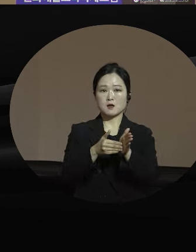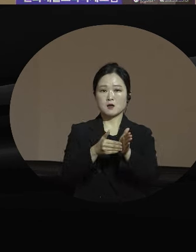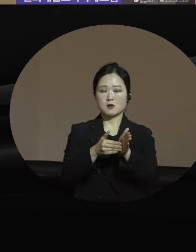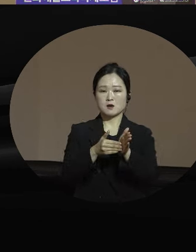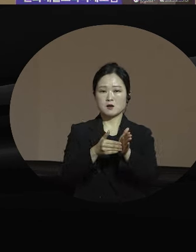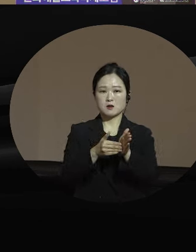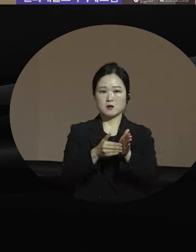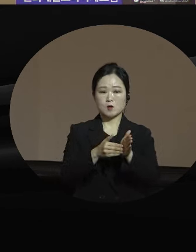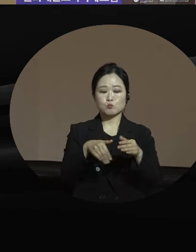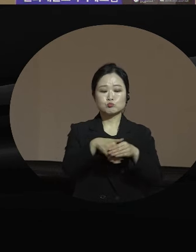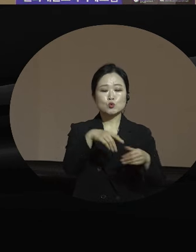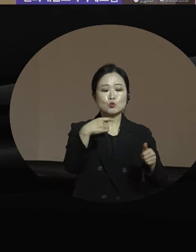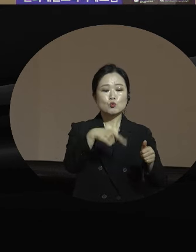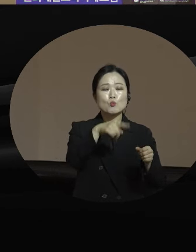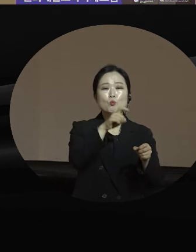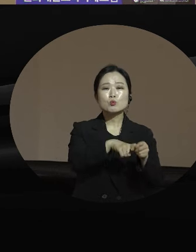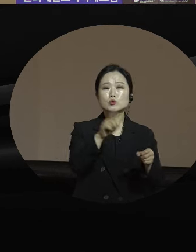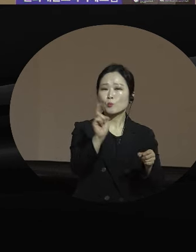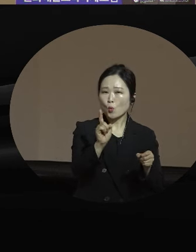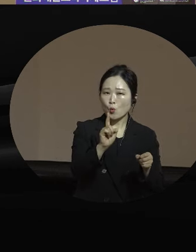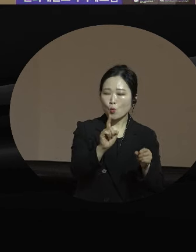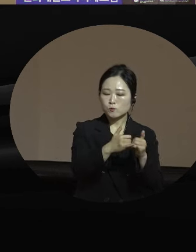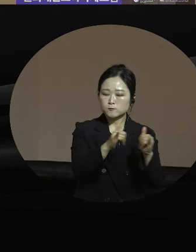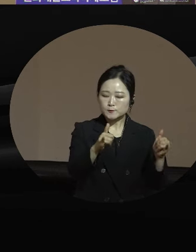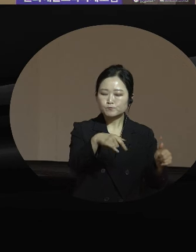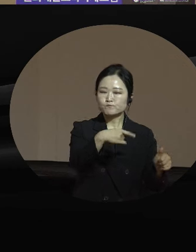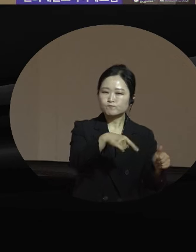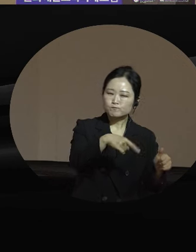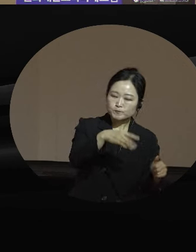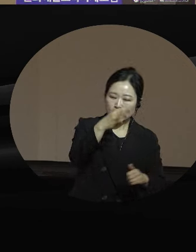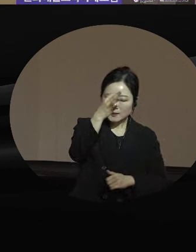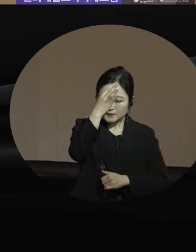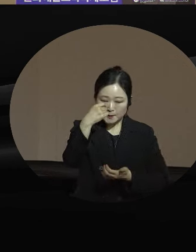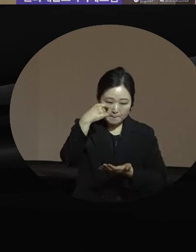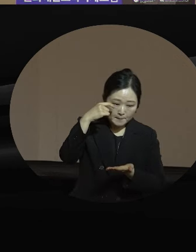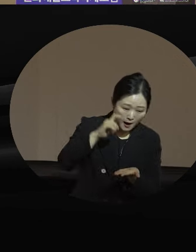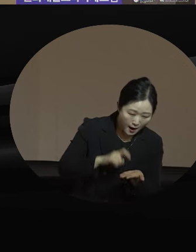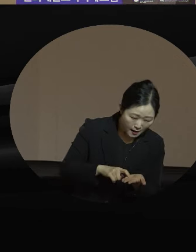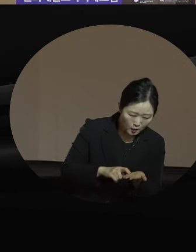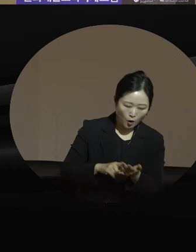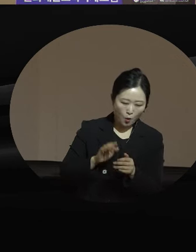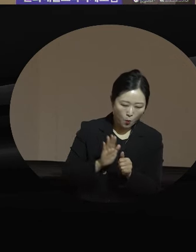skills, and cultivating patriotism and acquiring habits and